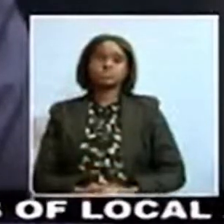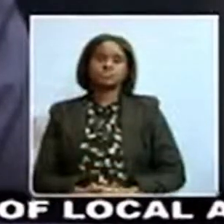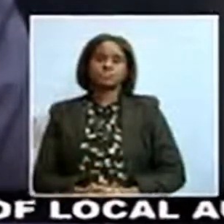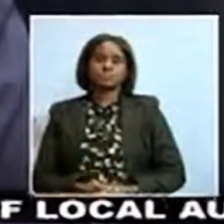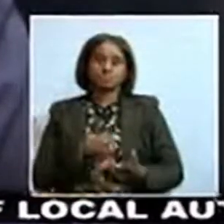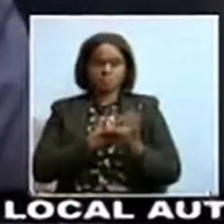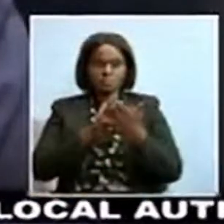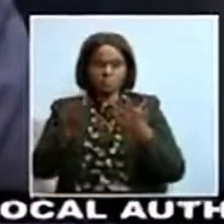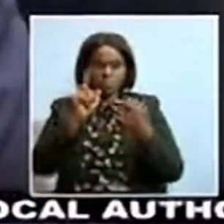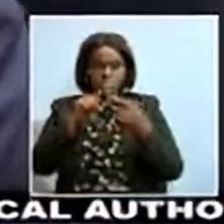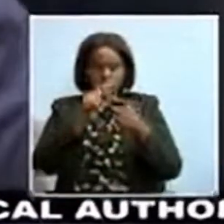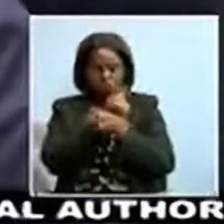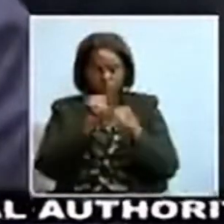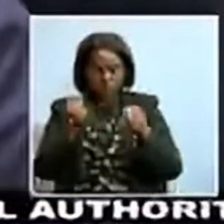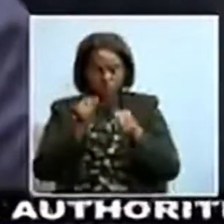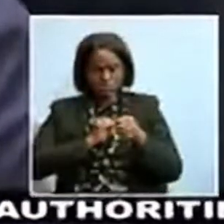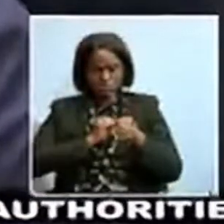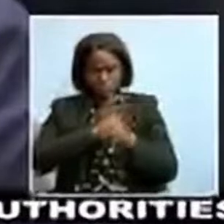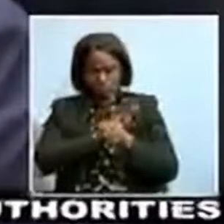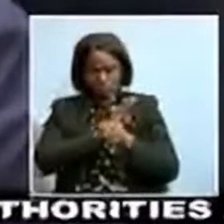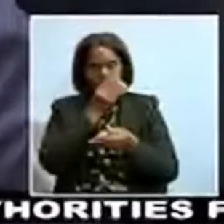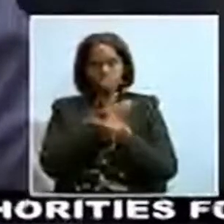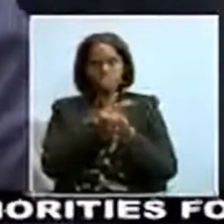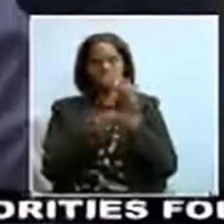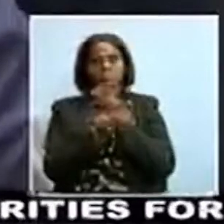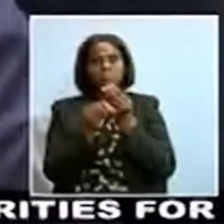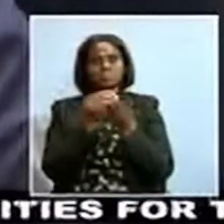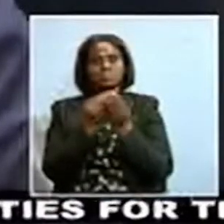Failure to settle staff obligations